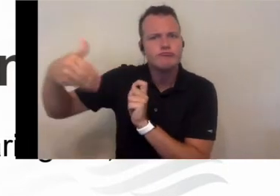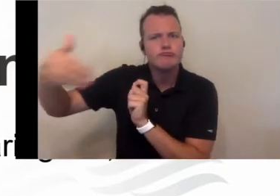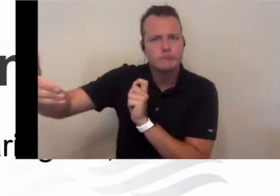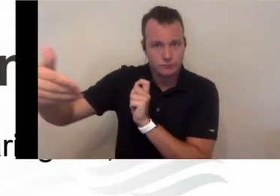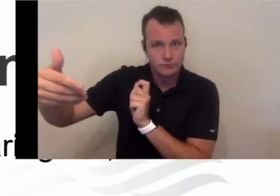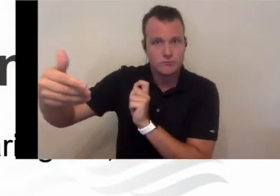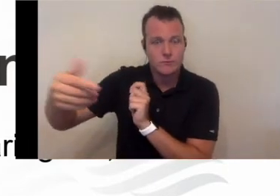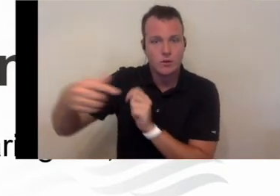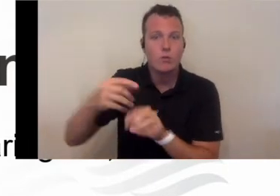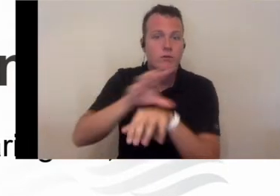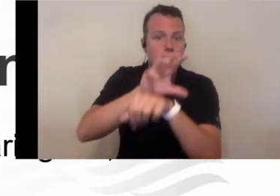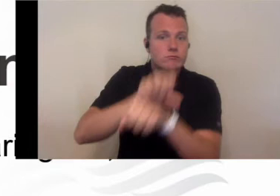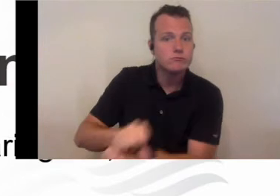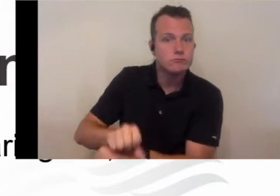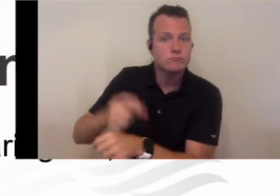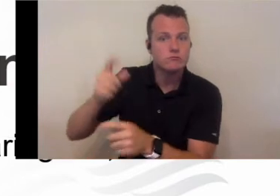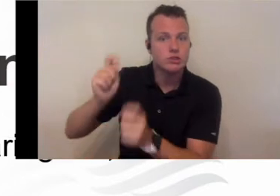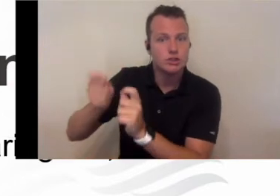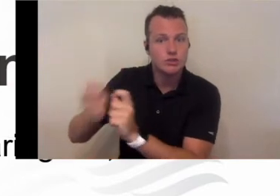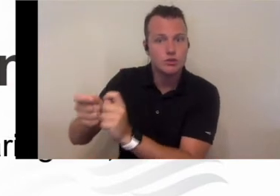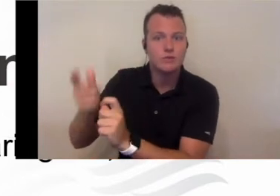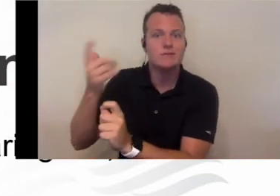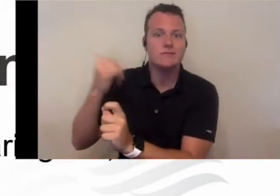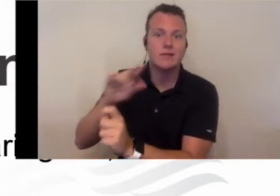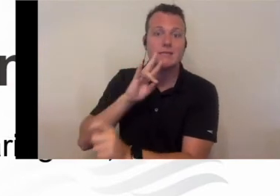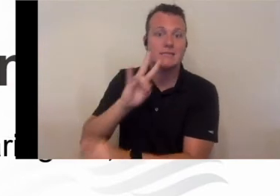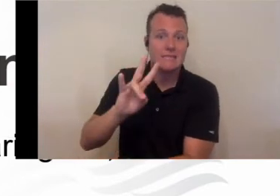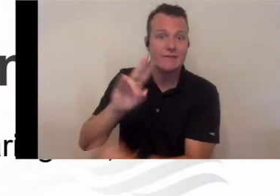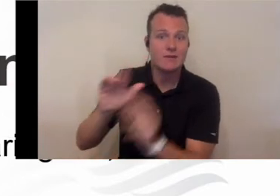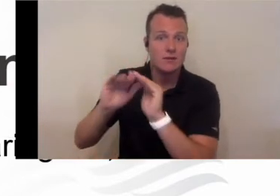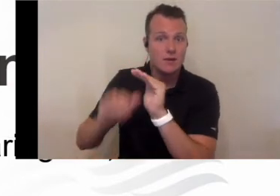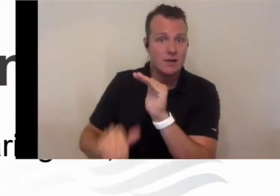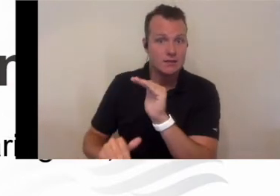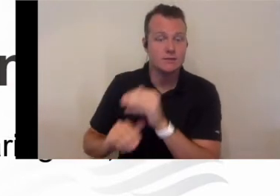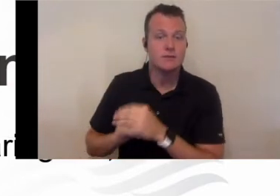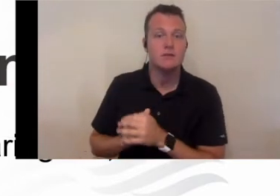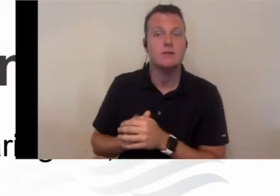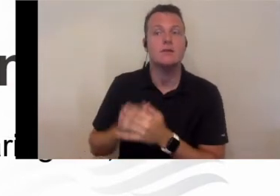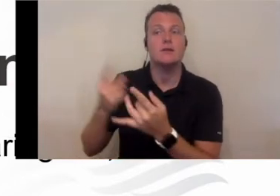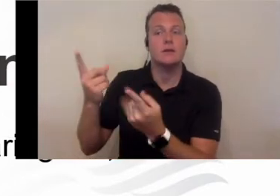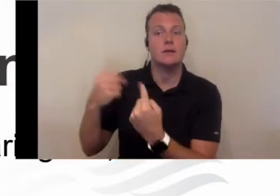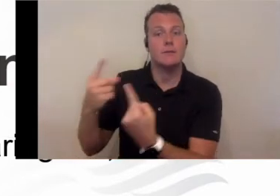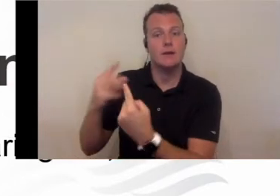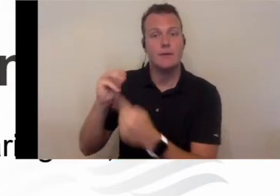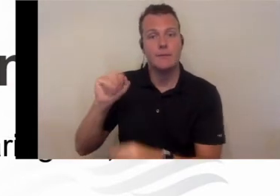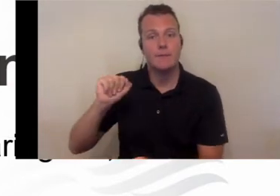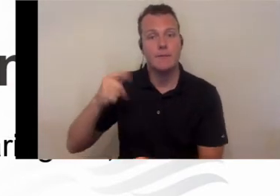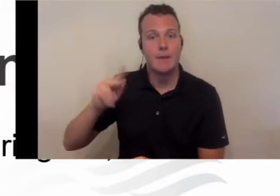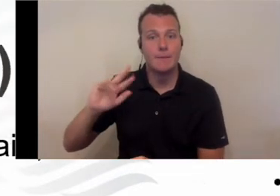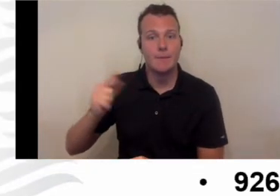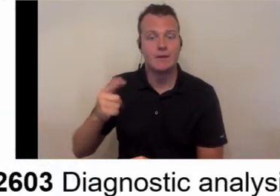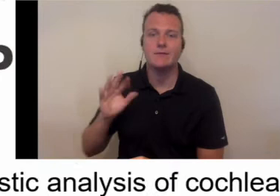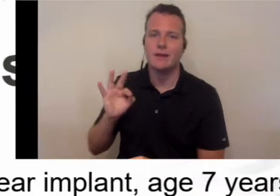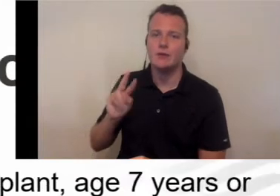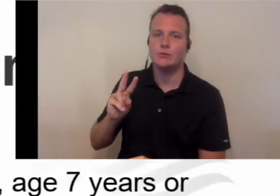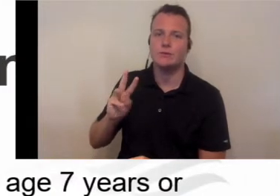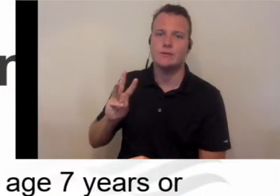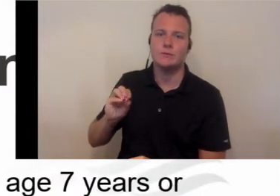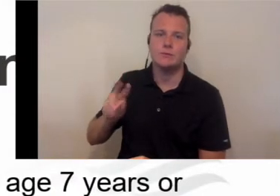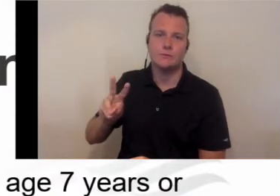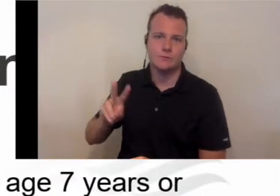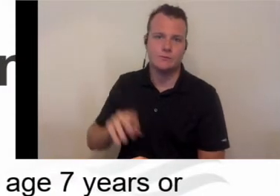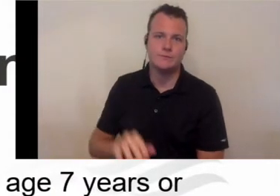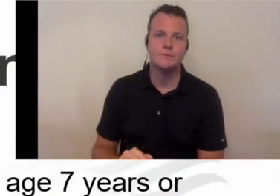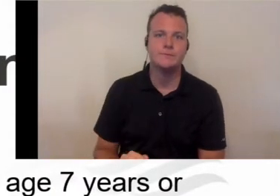the cochlear implant, and they're still 7 or under, and they're coming in for mapping, then you use 92602.